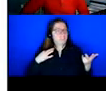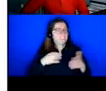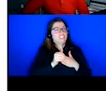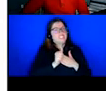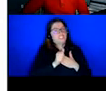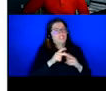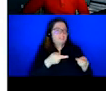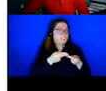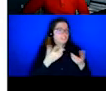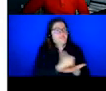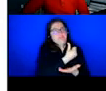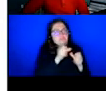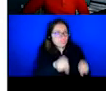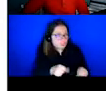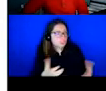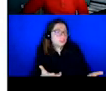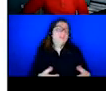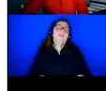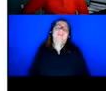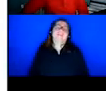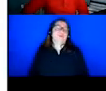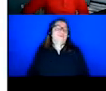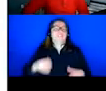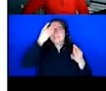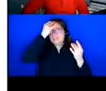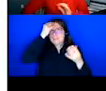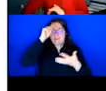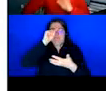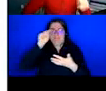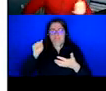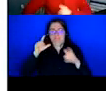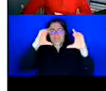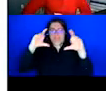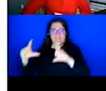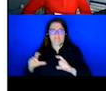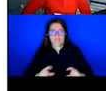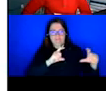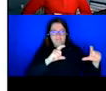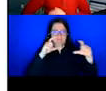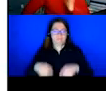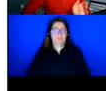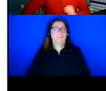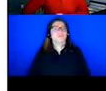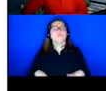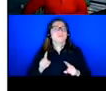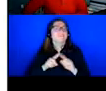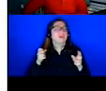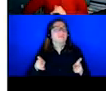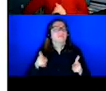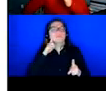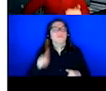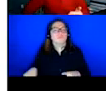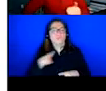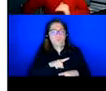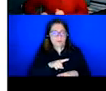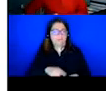think about as well? So think about those to kind of reflect on, what are the opportunities that could be granted for you in your space,